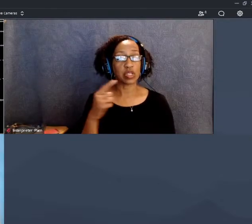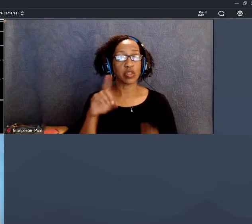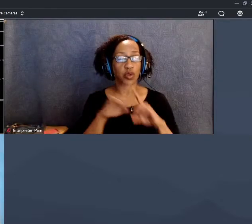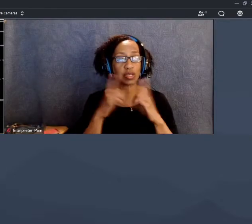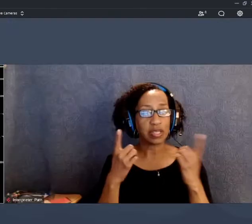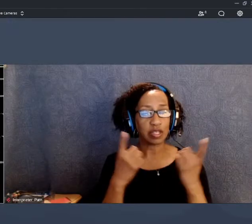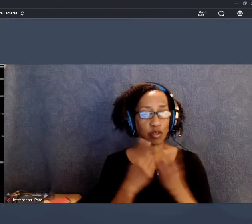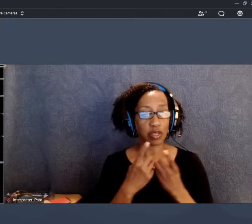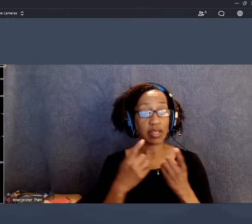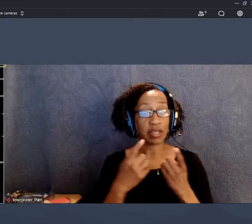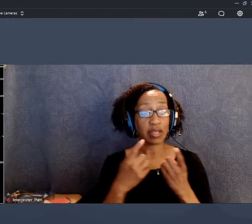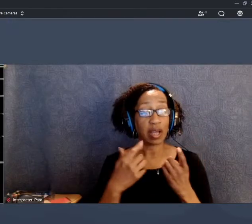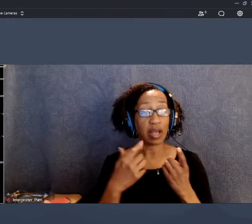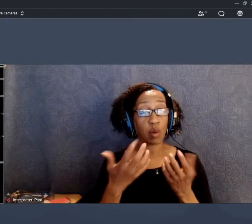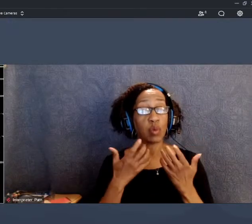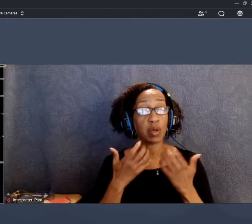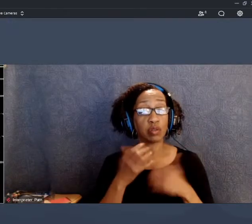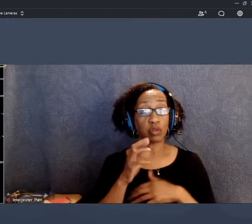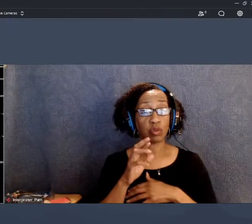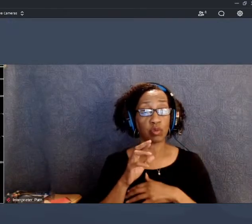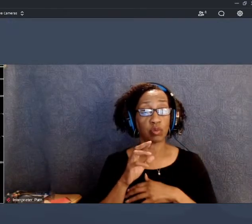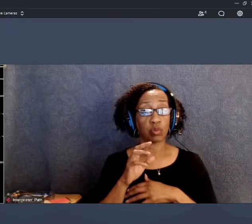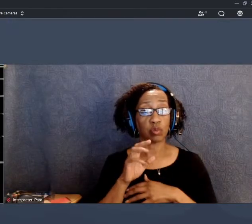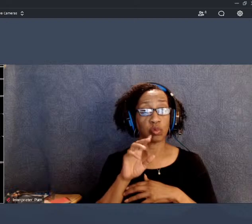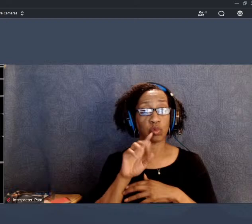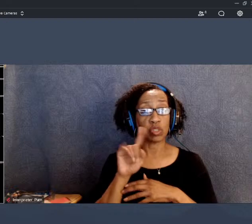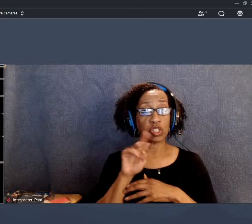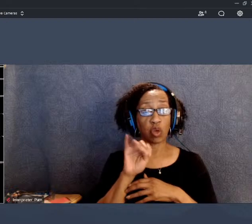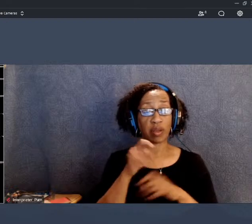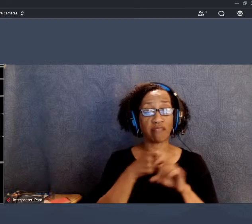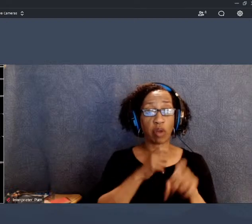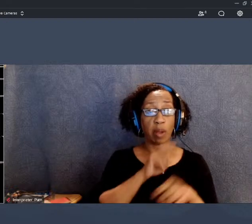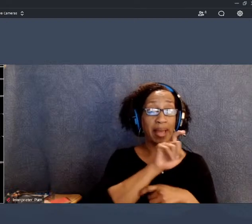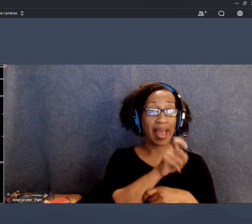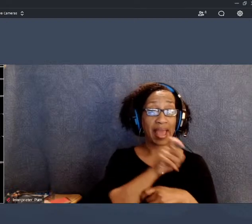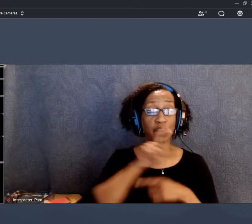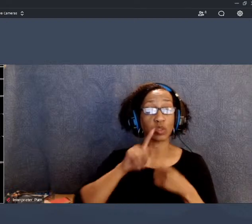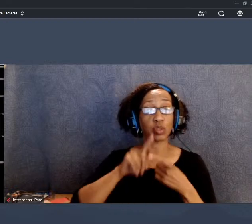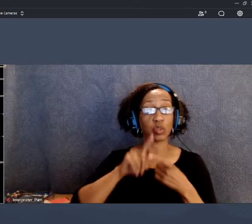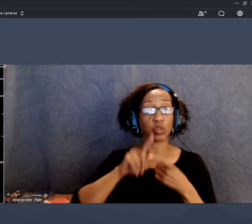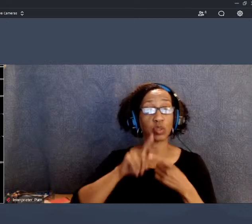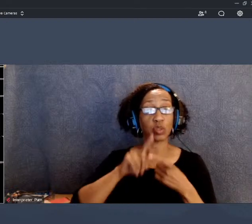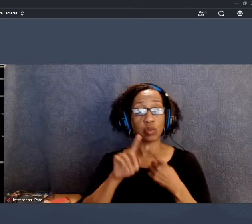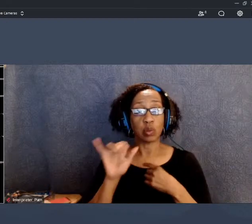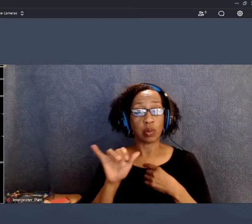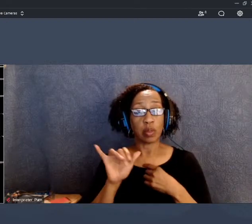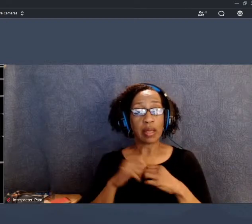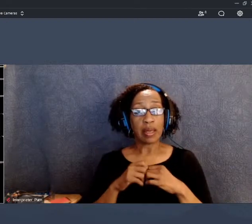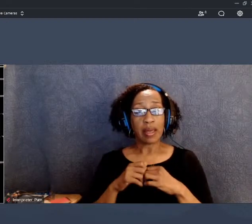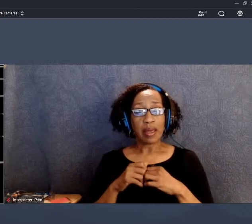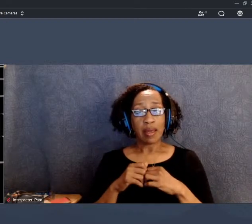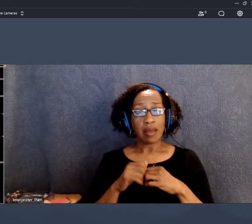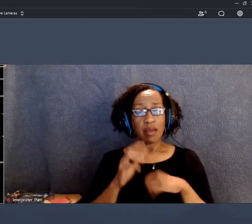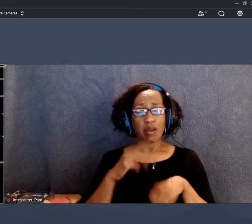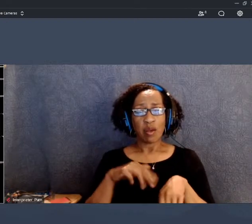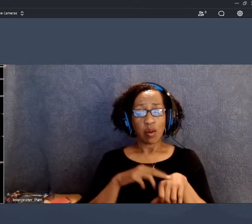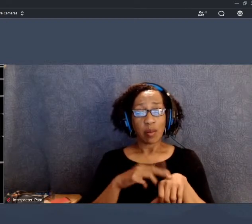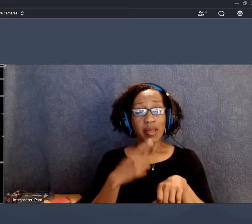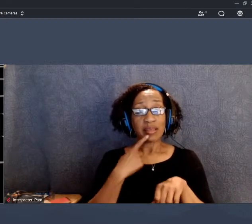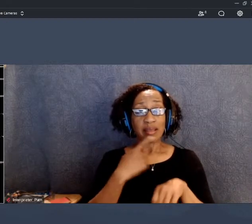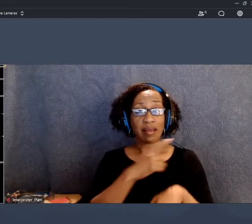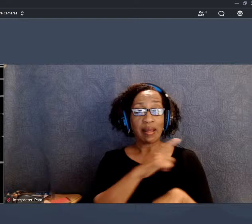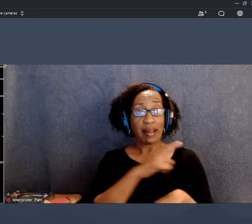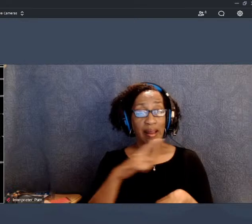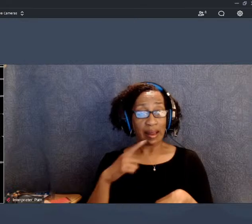I want to rezone from zoning district X to zoning district Y. And typically that's a legislative act by